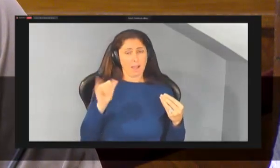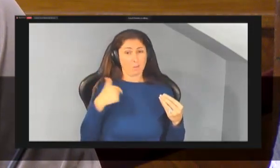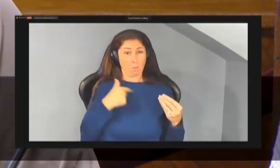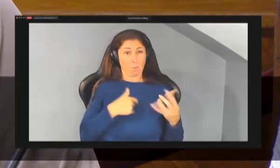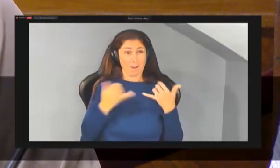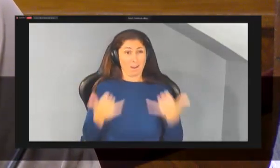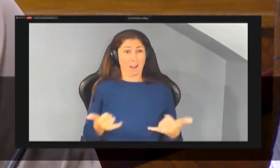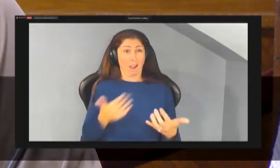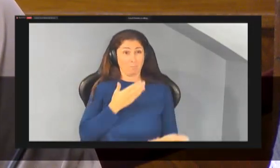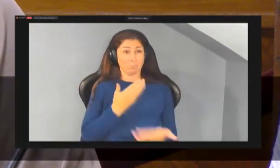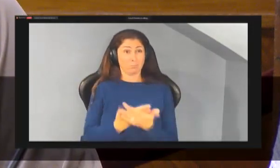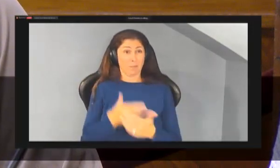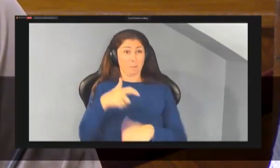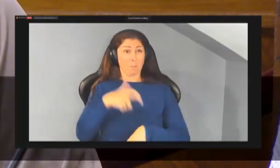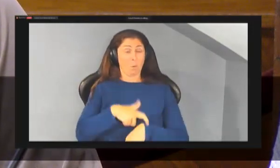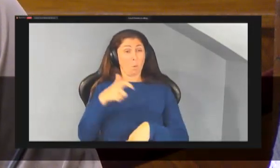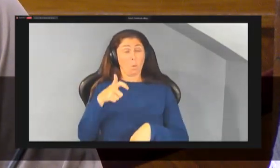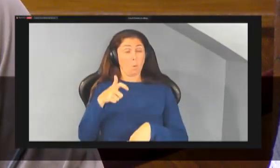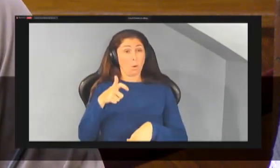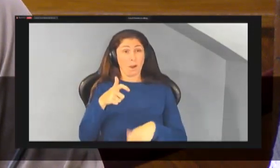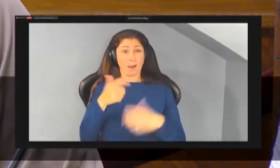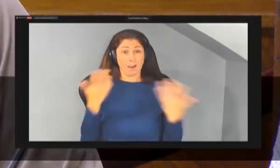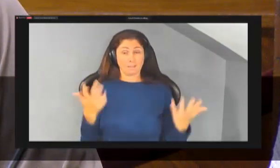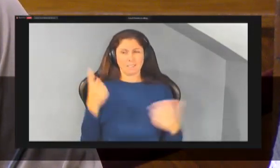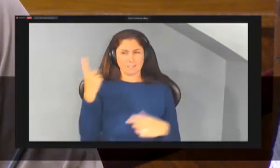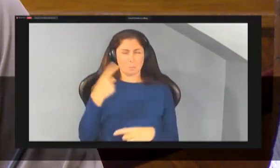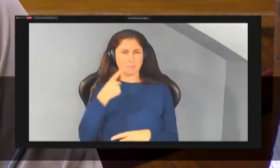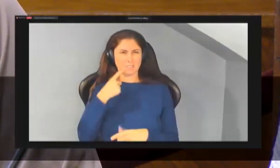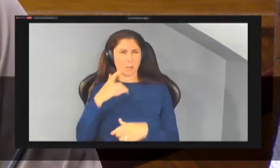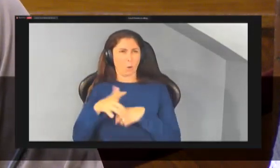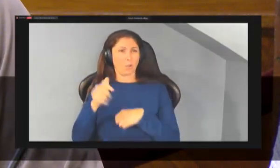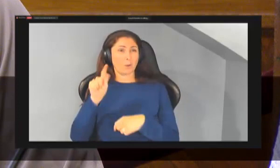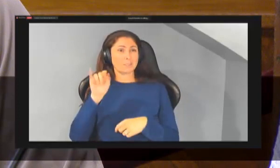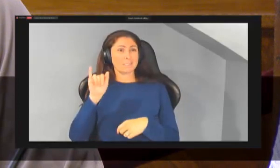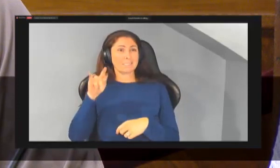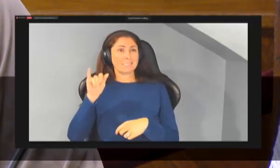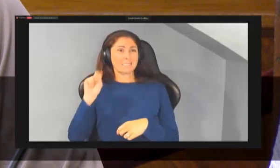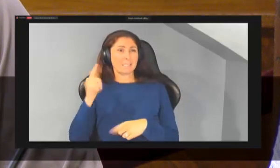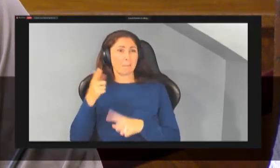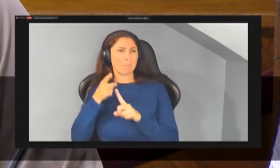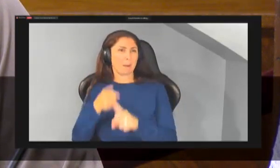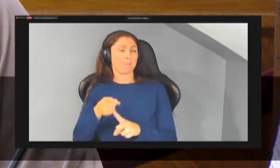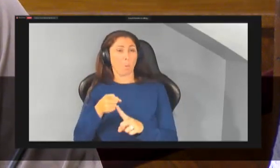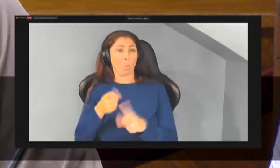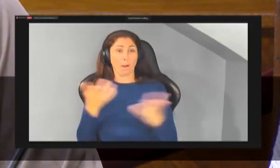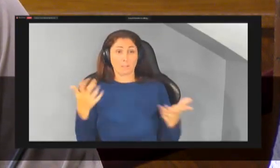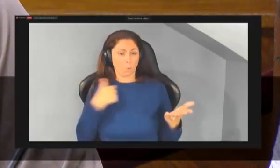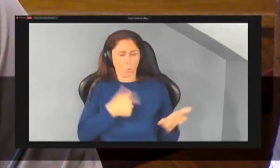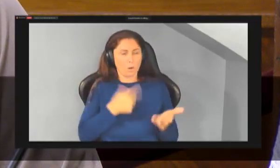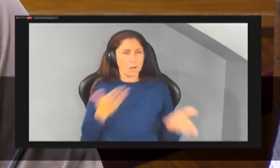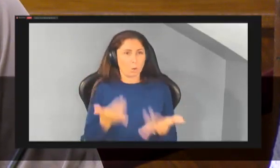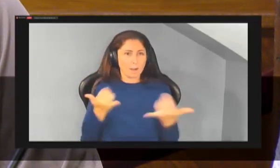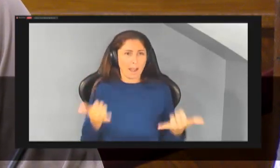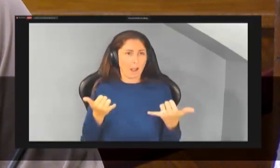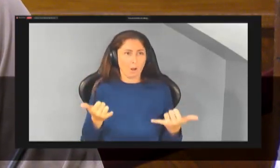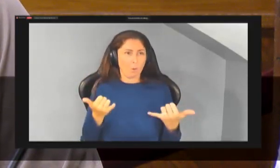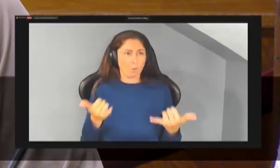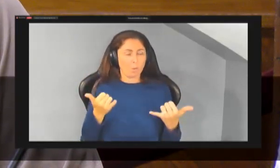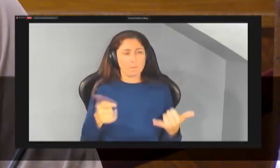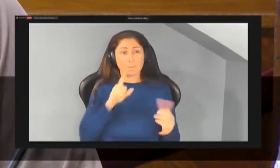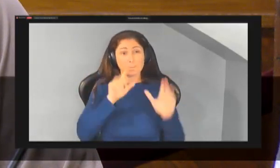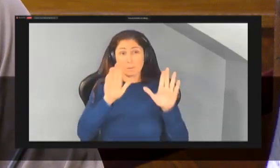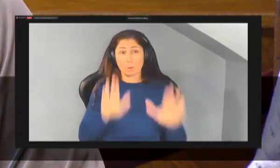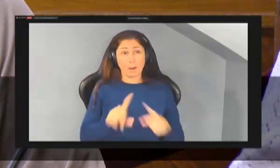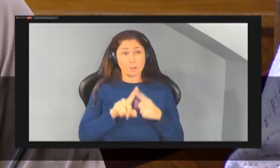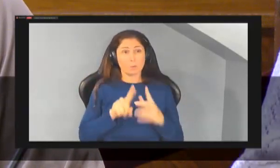where it's a tipping point, like someone said earlier, that we're here now, and it would be great to start at